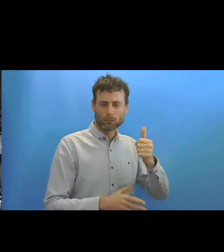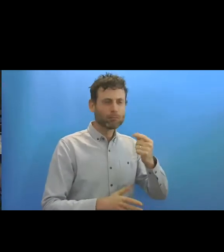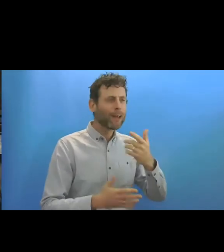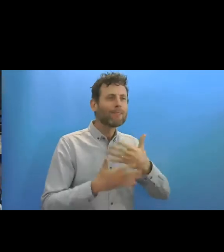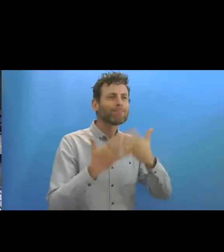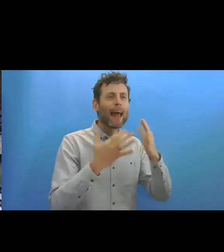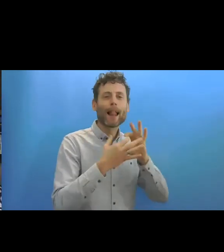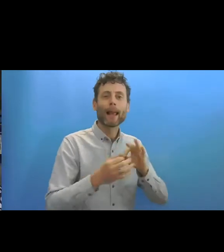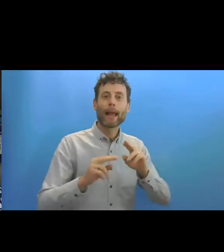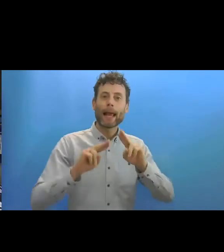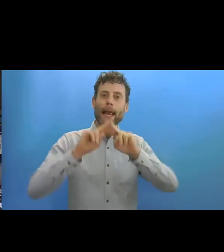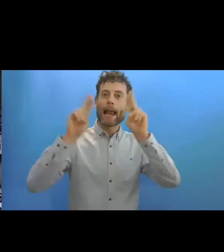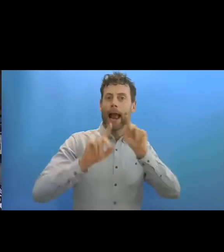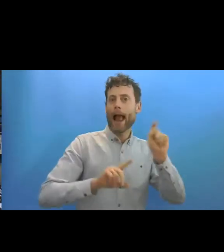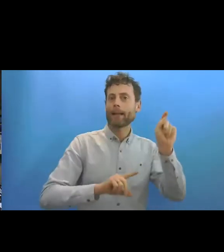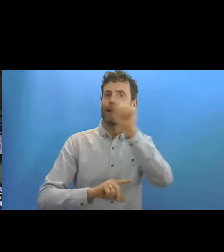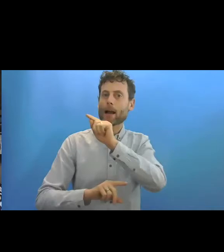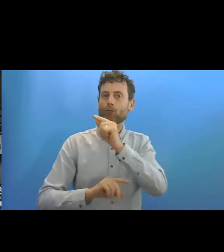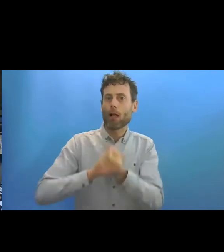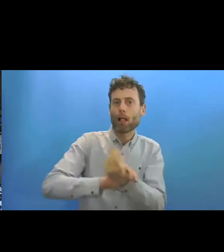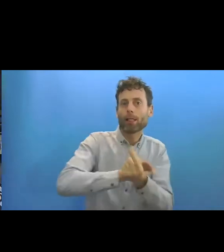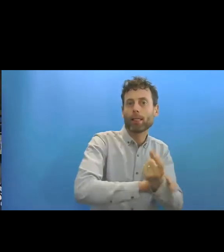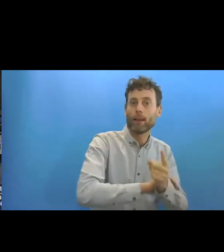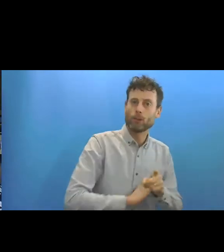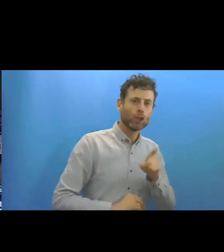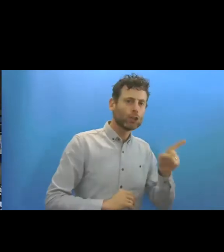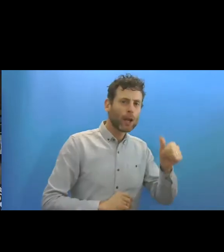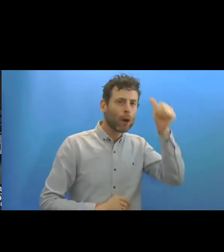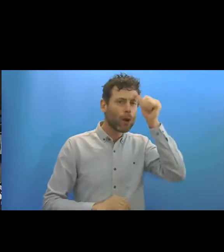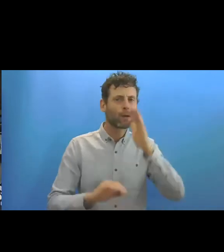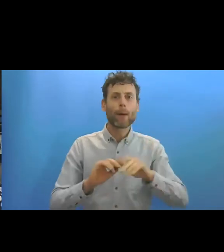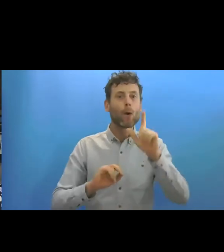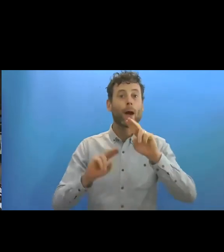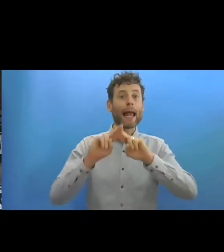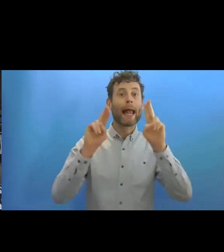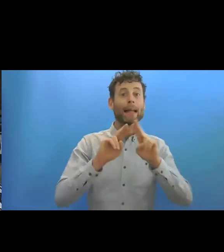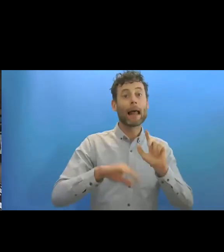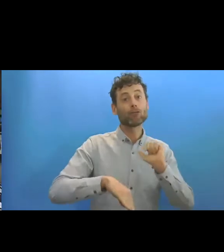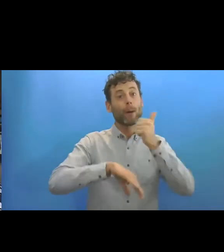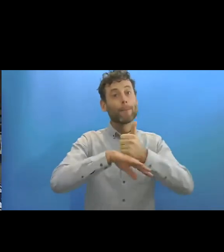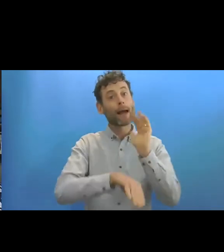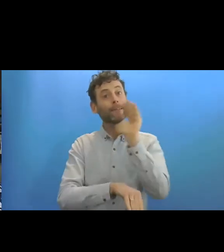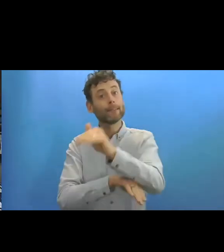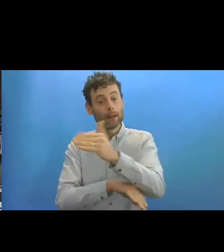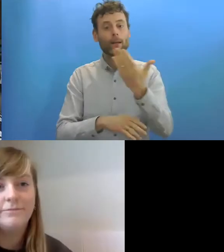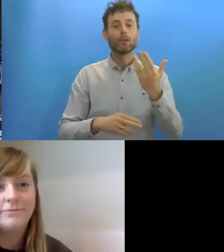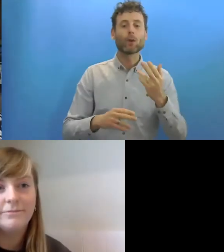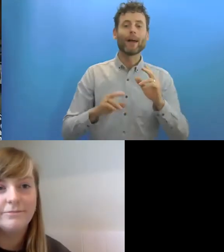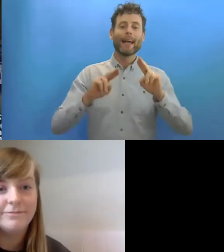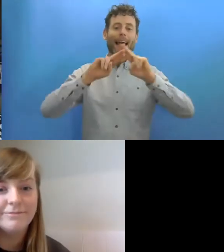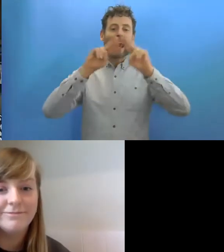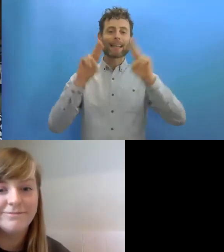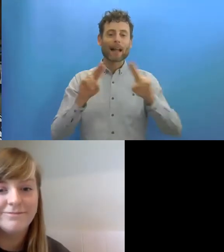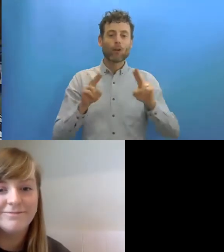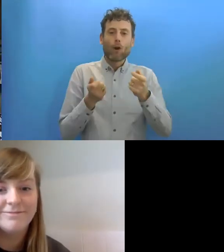little bit more about our international placements, our international producer placements, which are an important part of what we do as well. Over